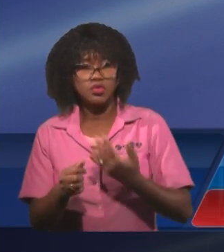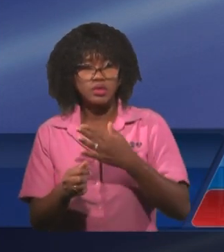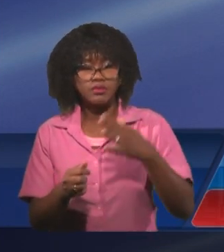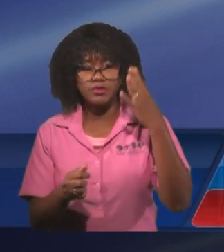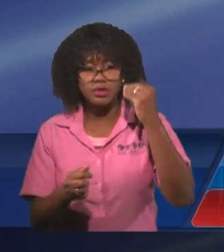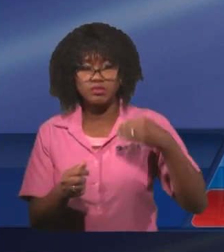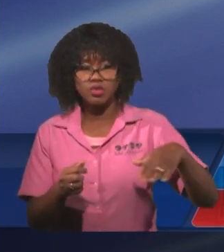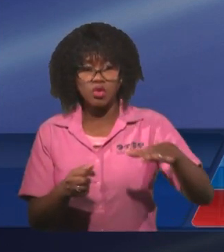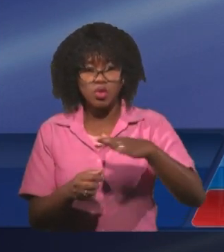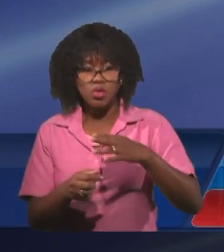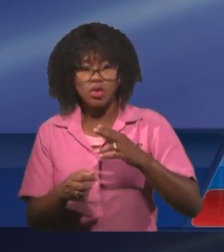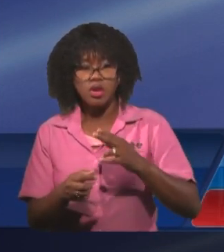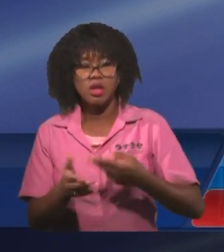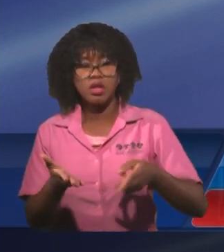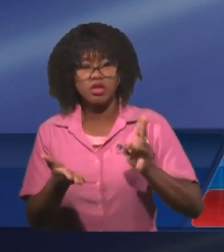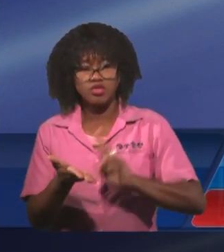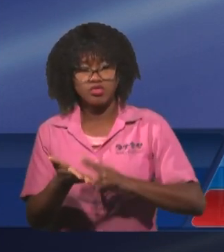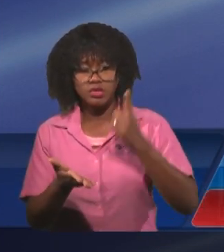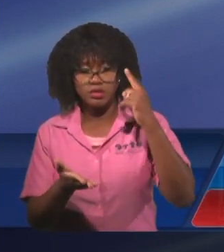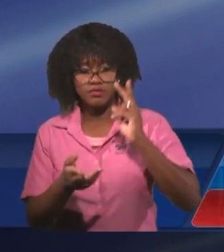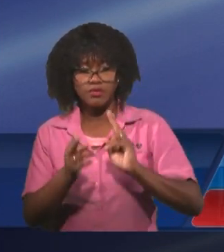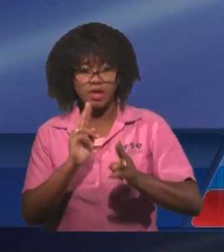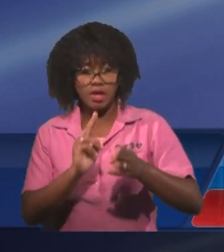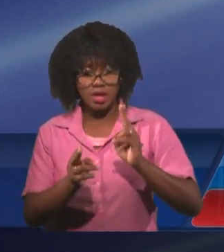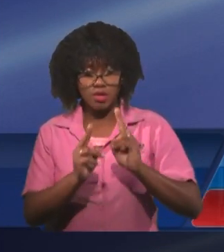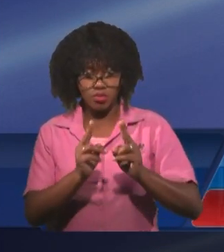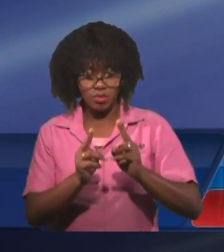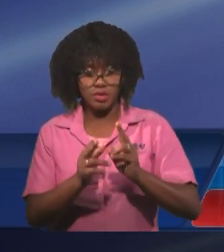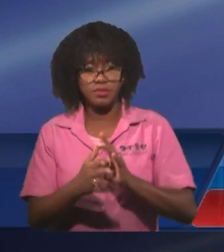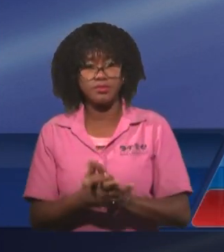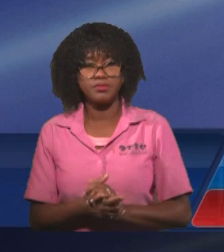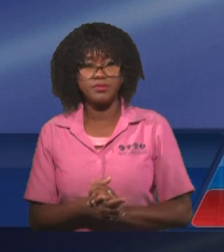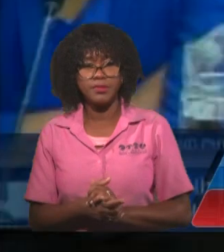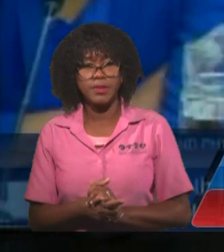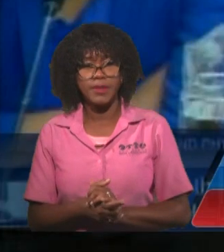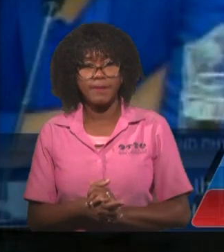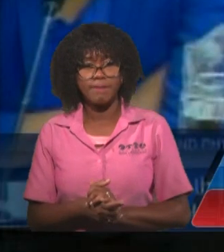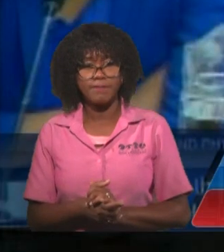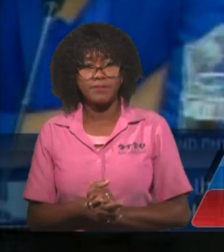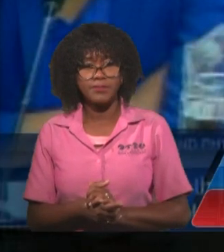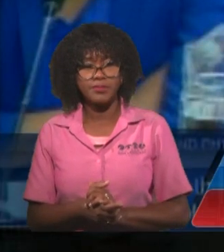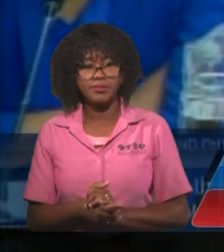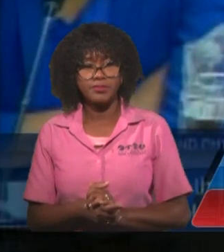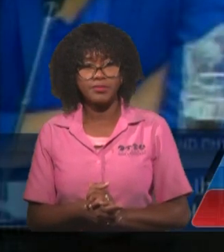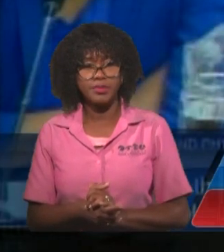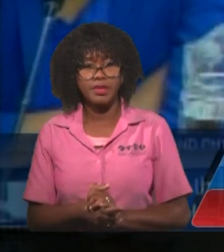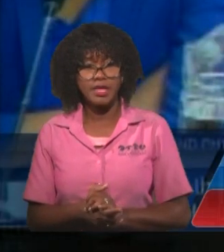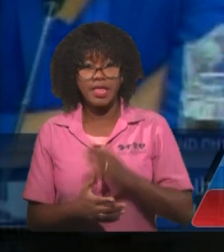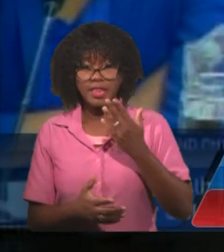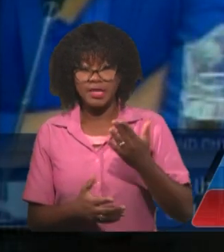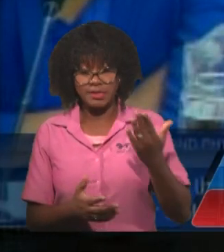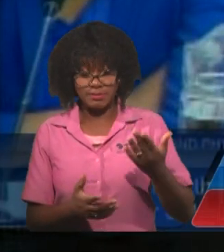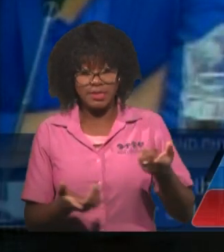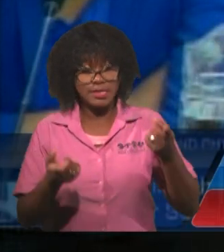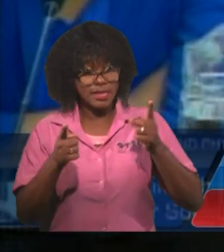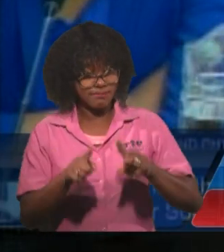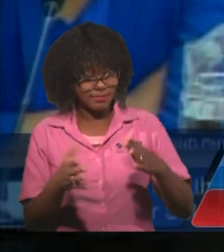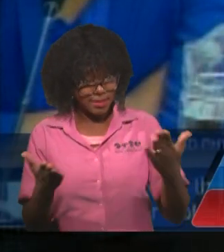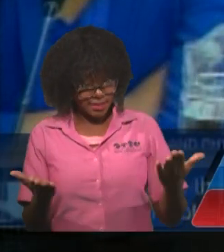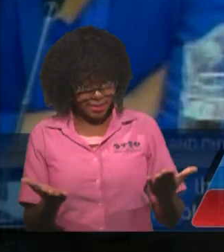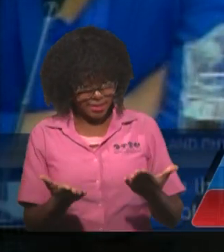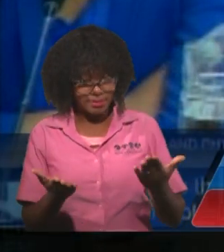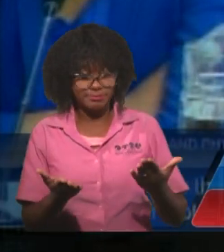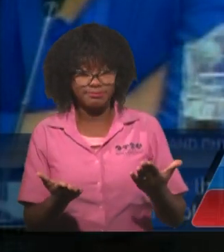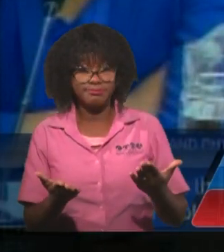experienced local highway contractors to be employed as nominated subcontractors. There is something else that is happening here.